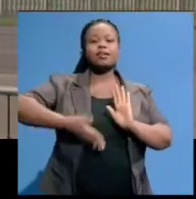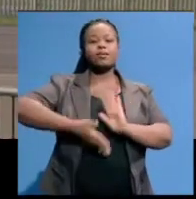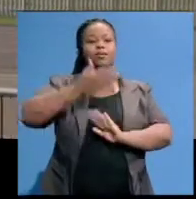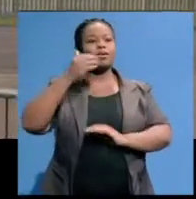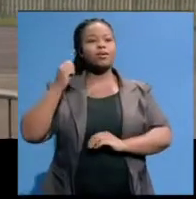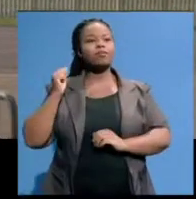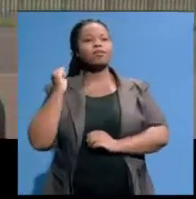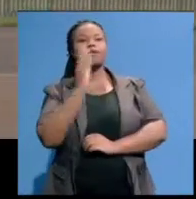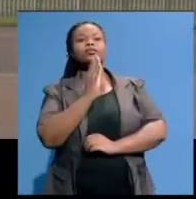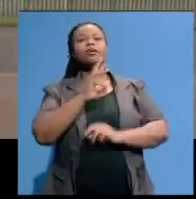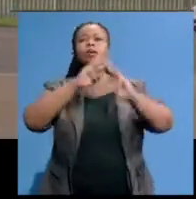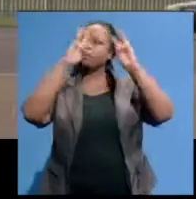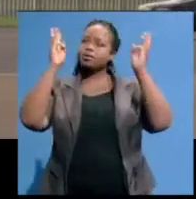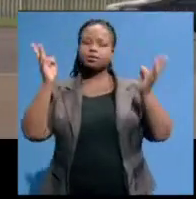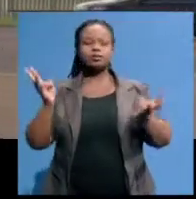Osiyaya